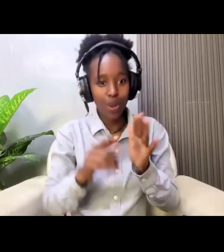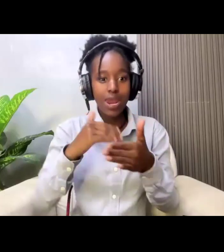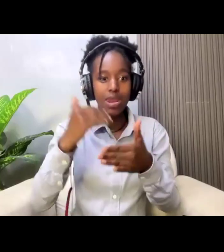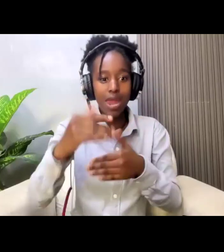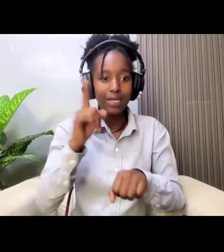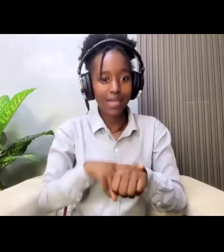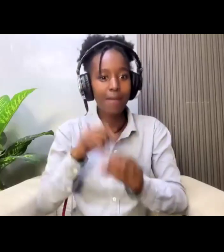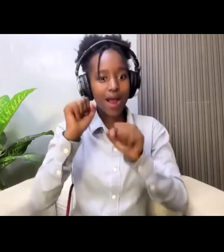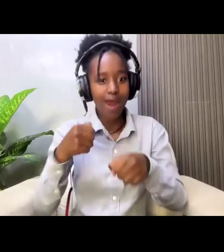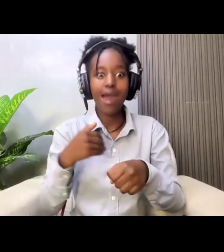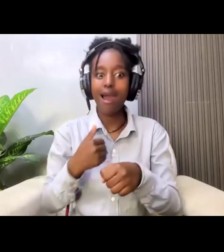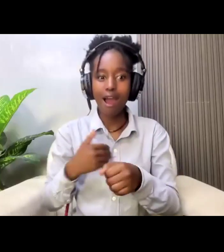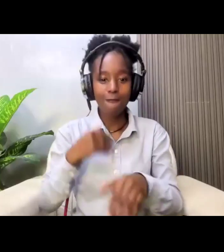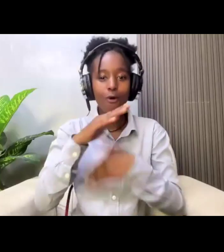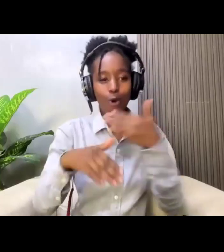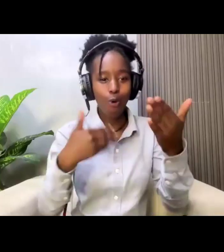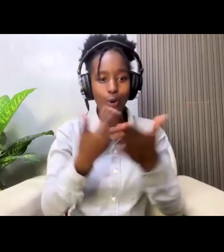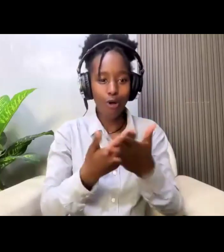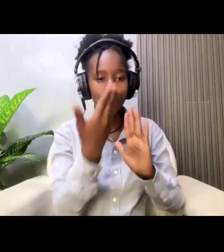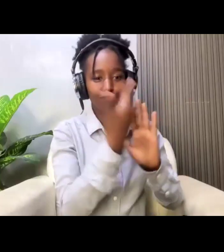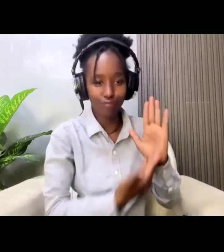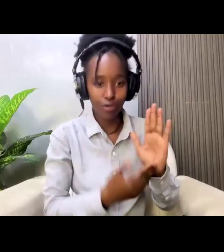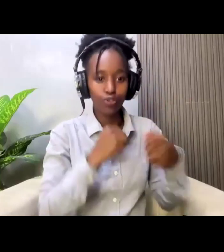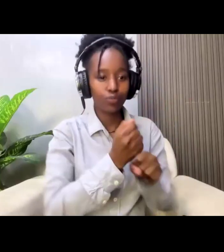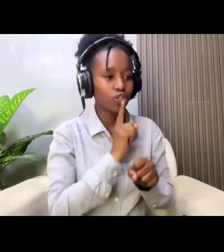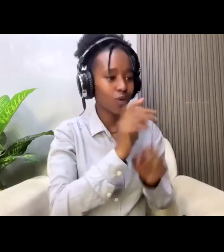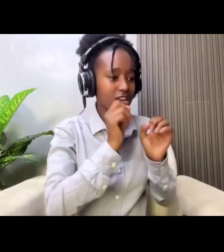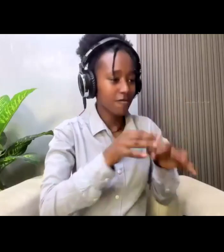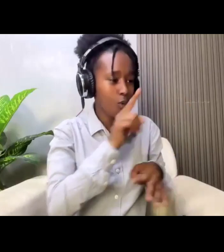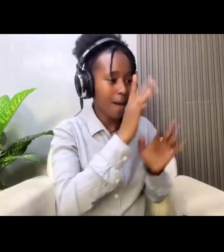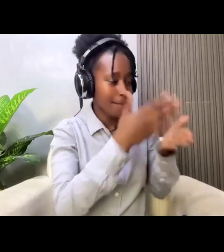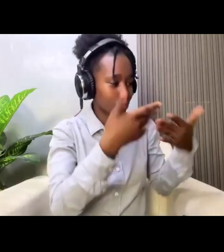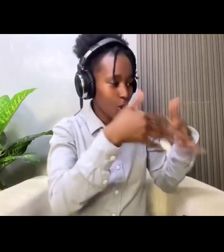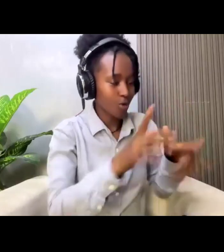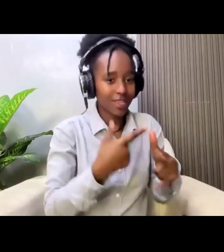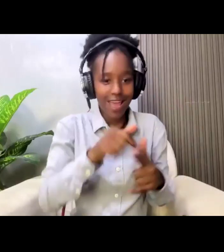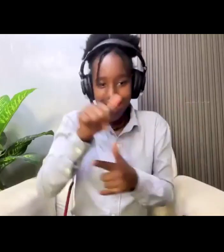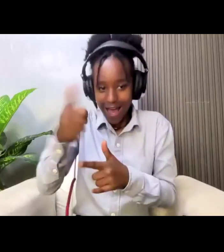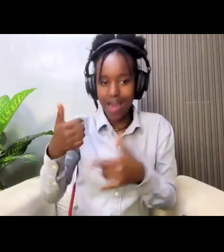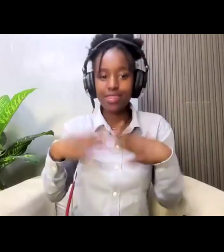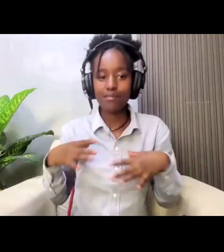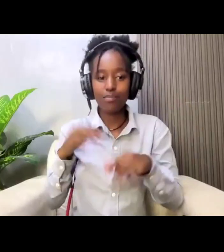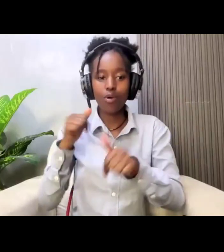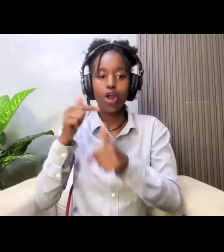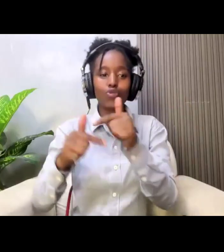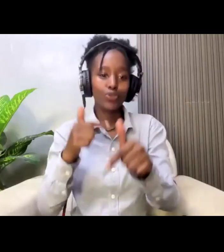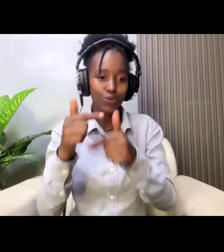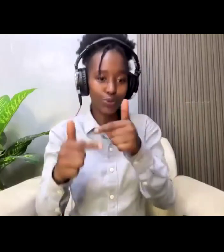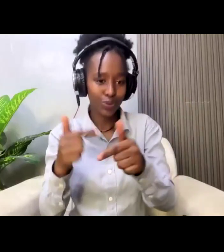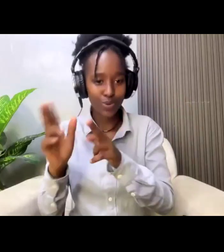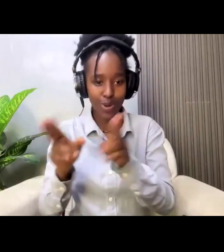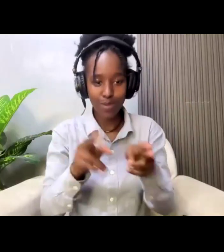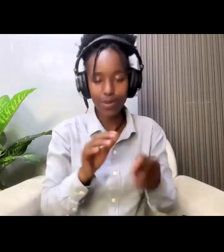power outage can happen at any time. So we're waiting now for Gemma to see if she can load up Emile's